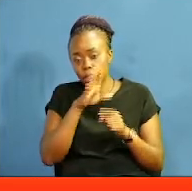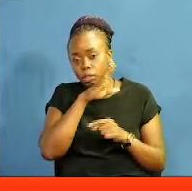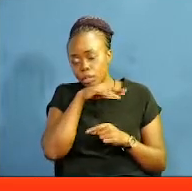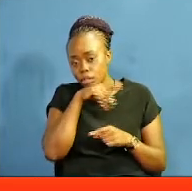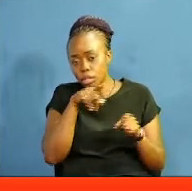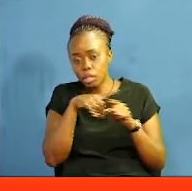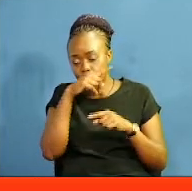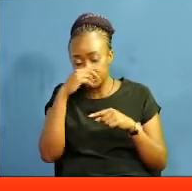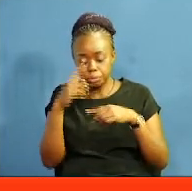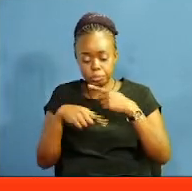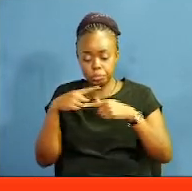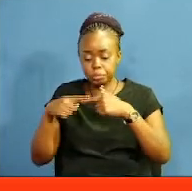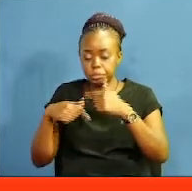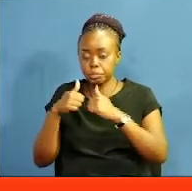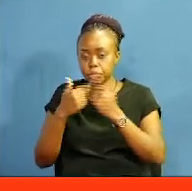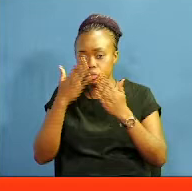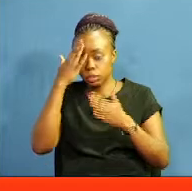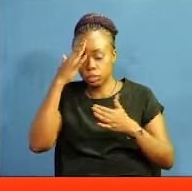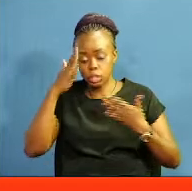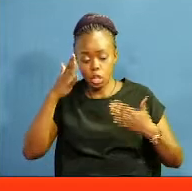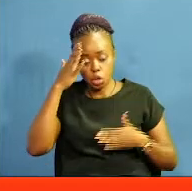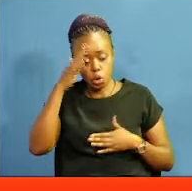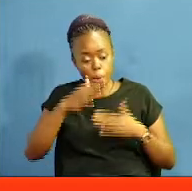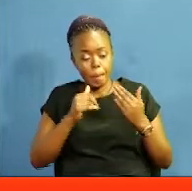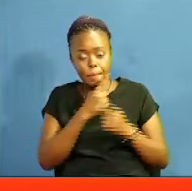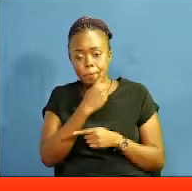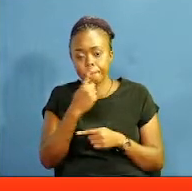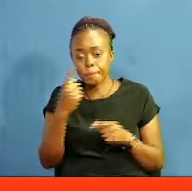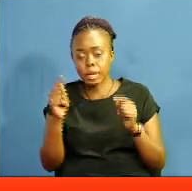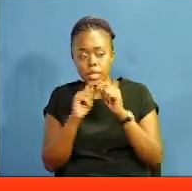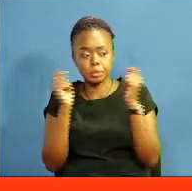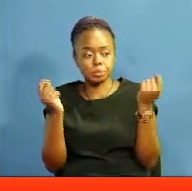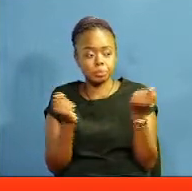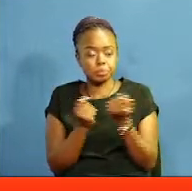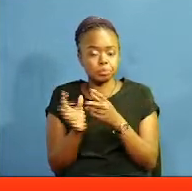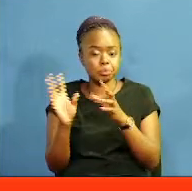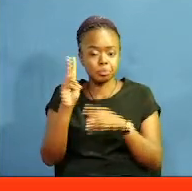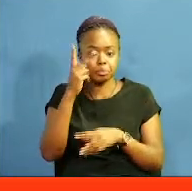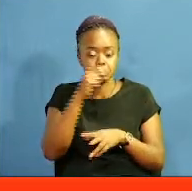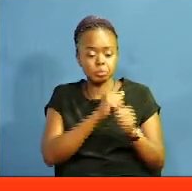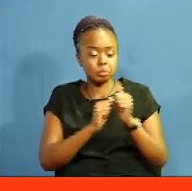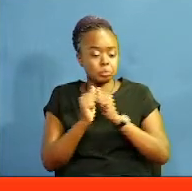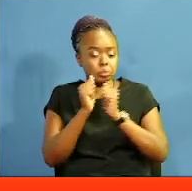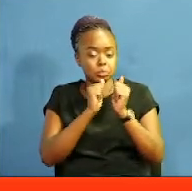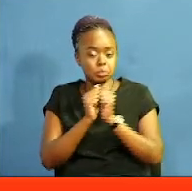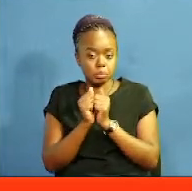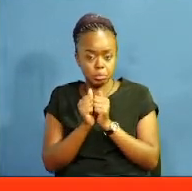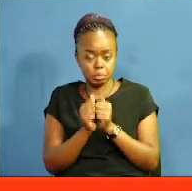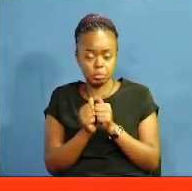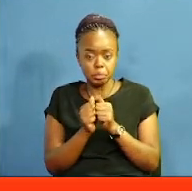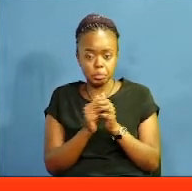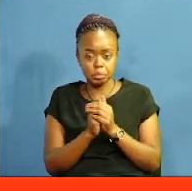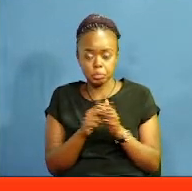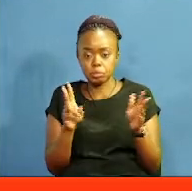you know, moving around, popularizing the Azimio la Umoja, trying to bring Kenyans together. What do you say about that? Of